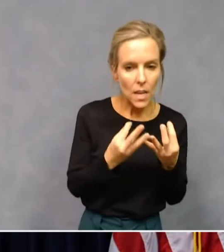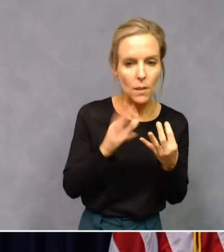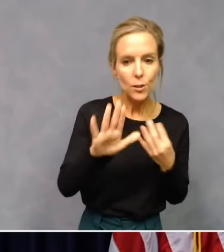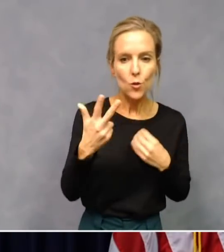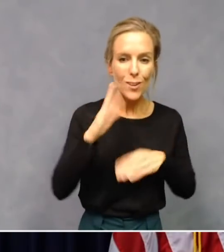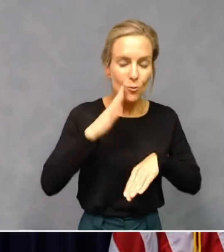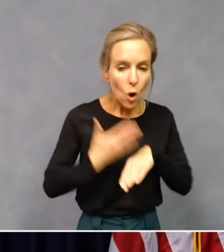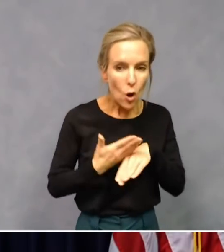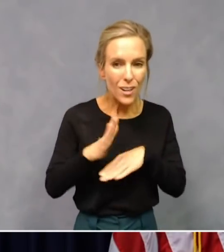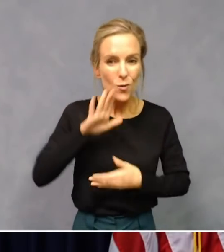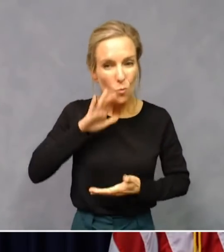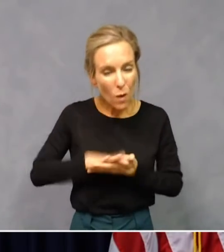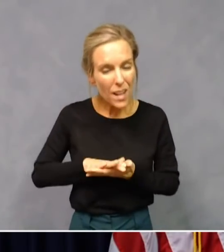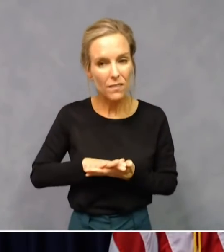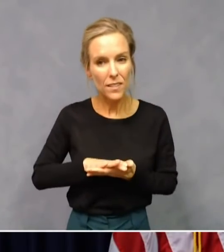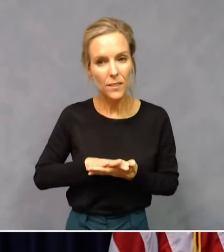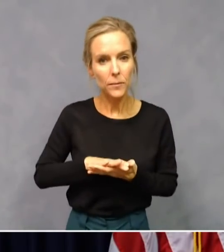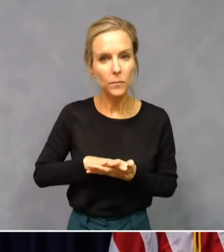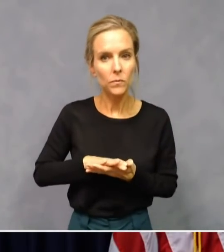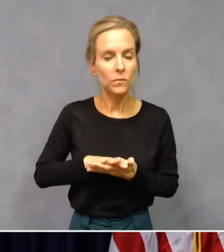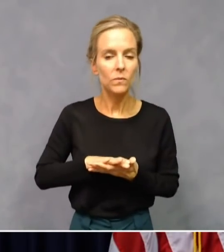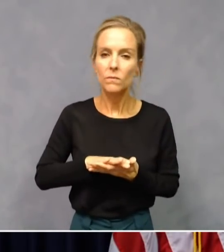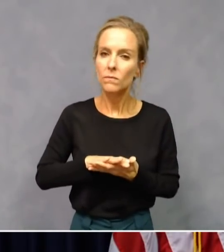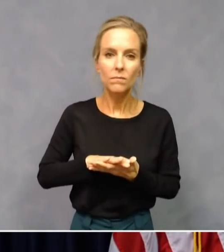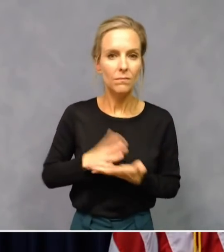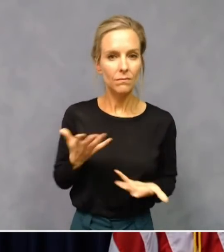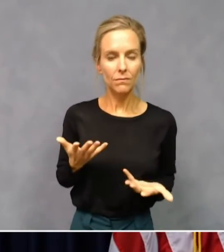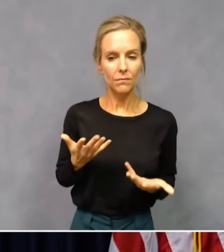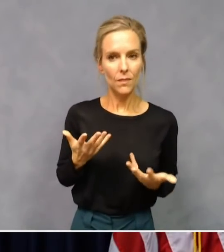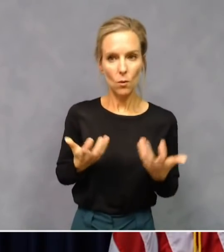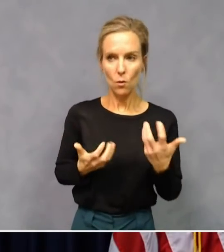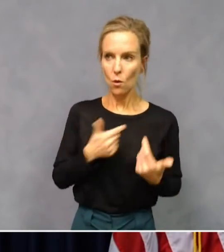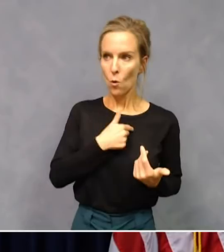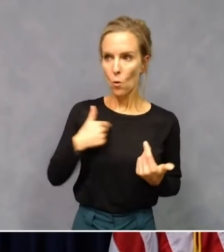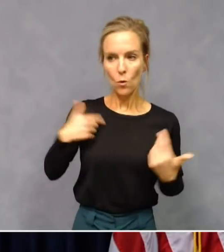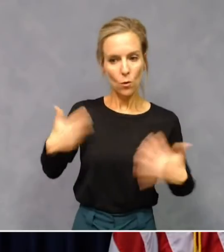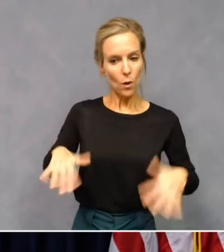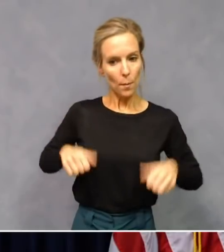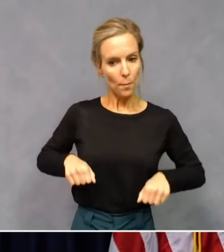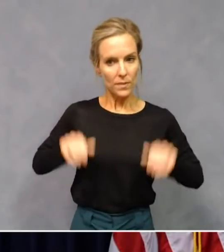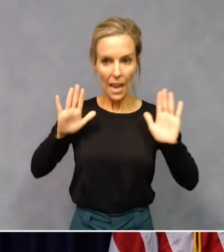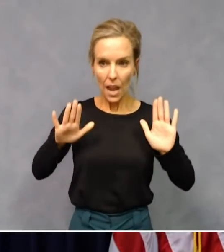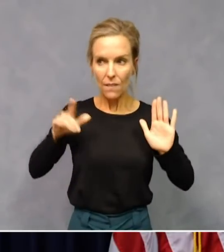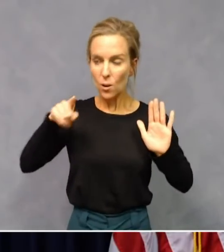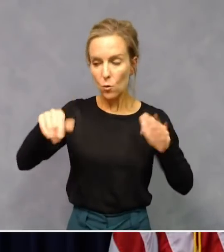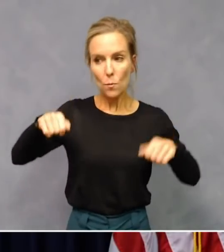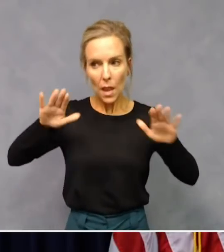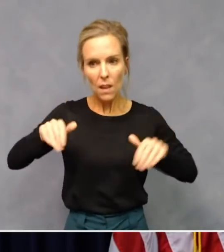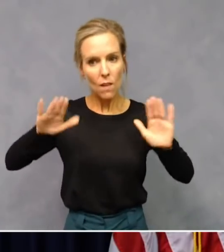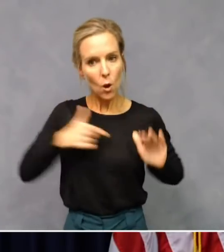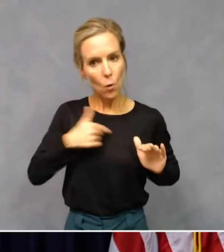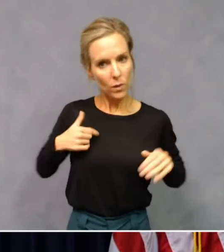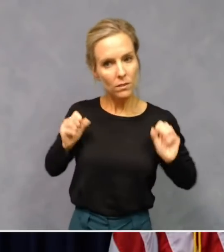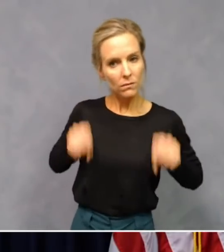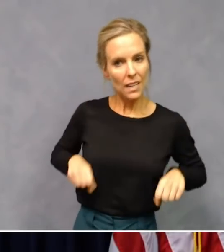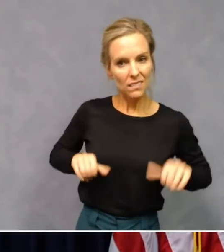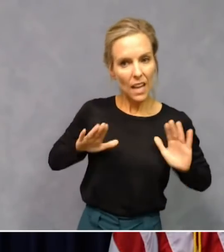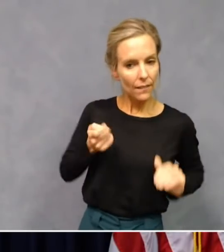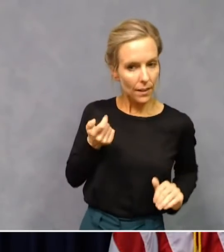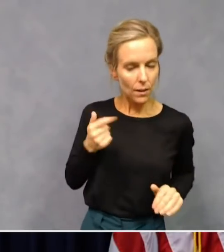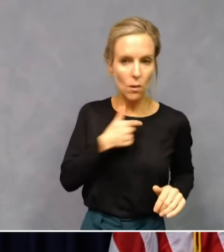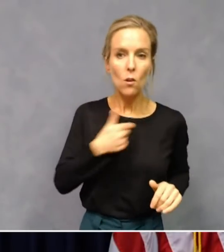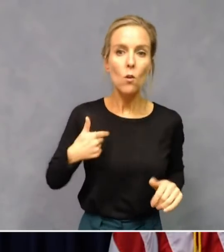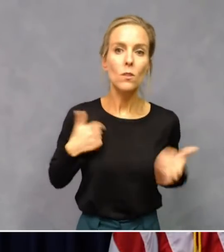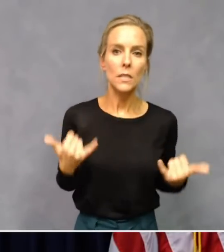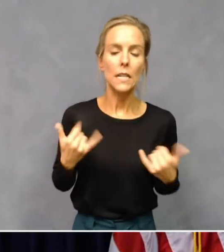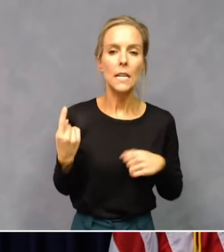wife. That's the least we can do with all the sacrifice that he made. All right, today is when we release